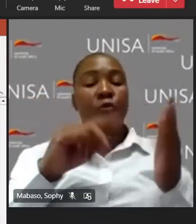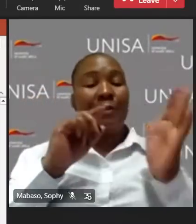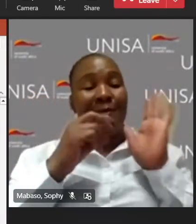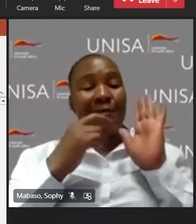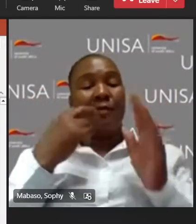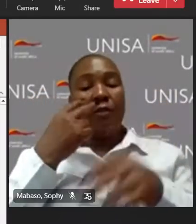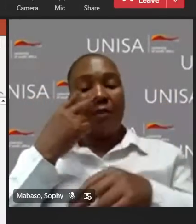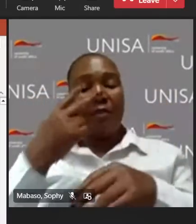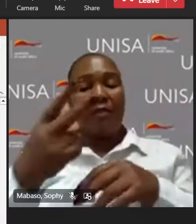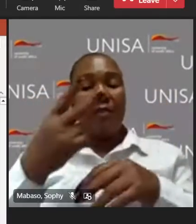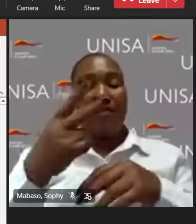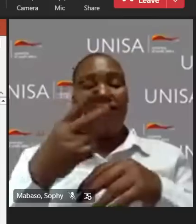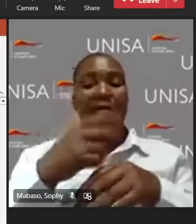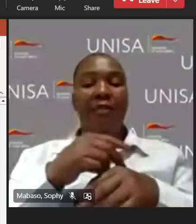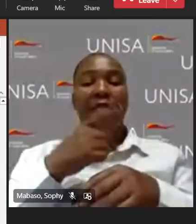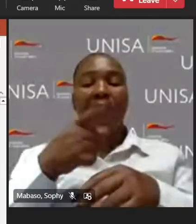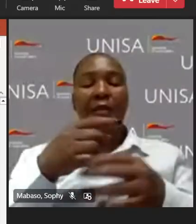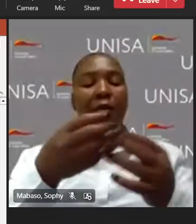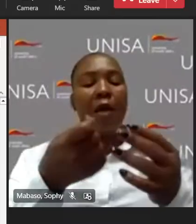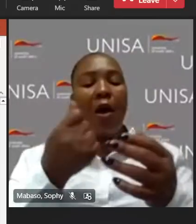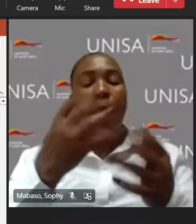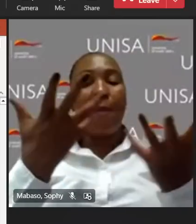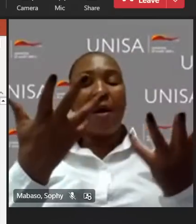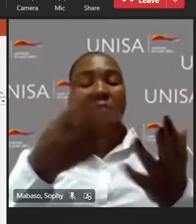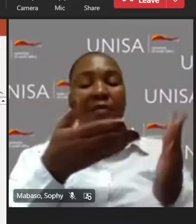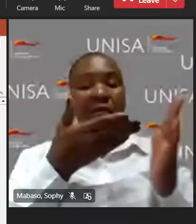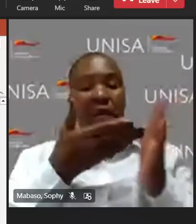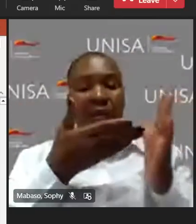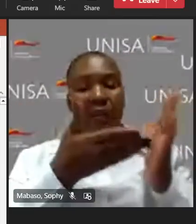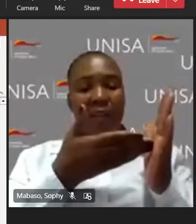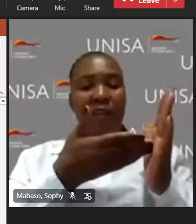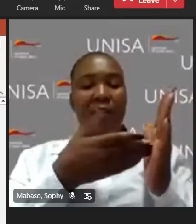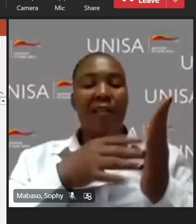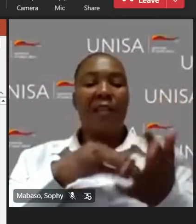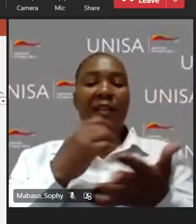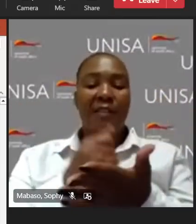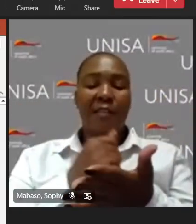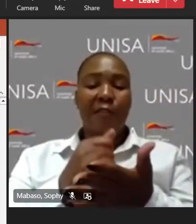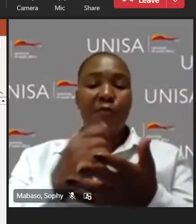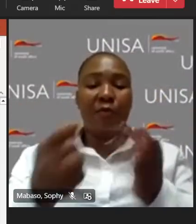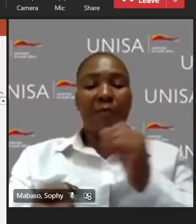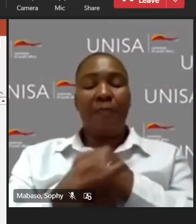the reinstatement will take place.